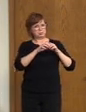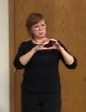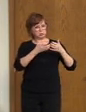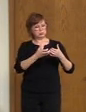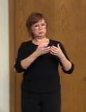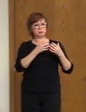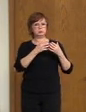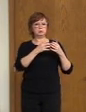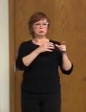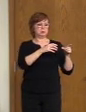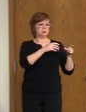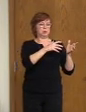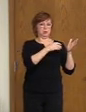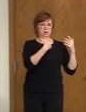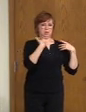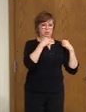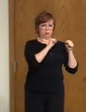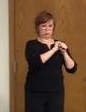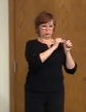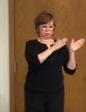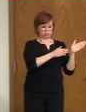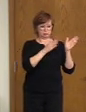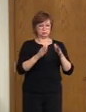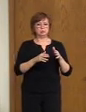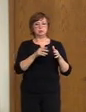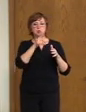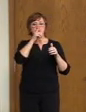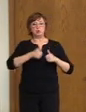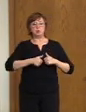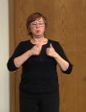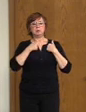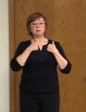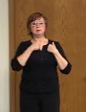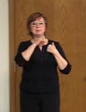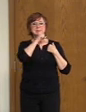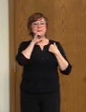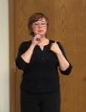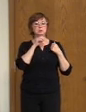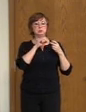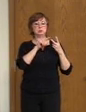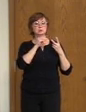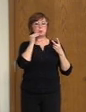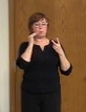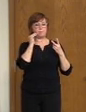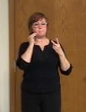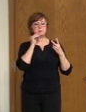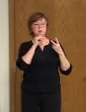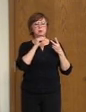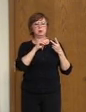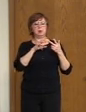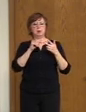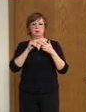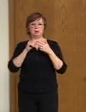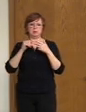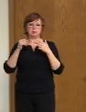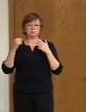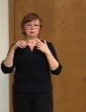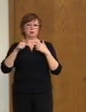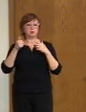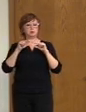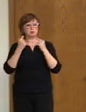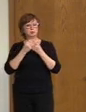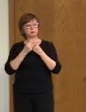including healthcare workers, long-term care residents, and vulnerable populations. We also